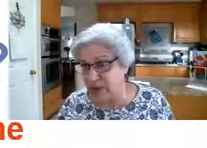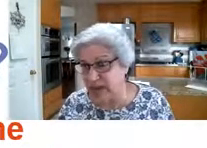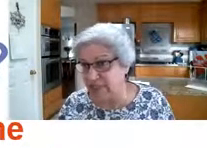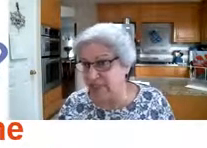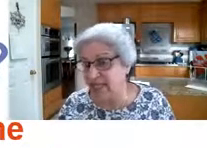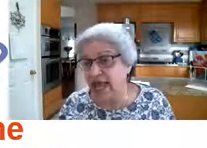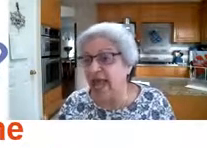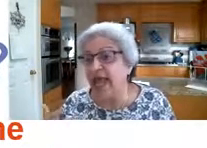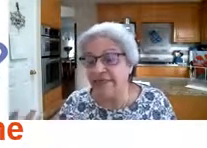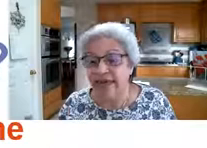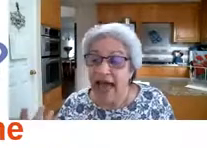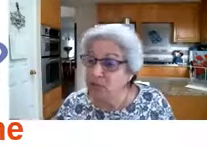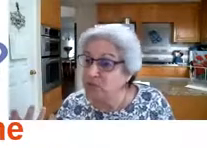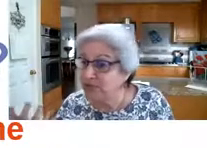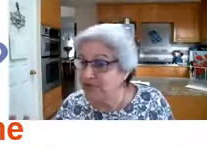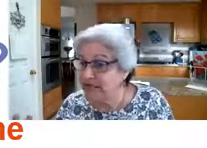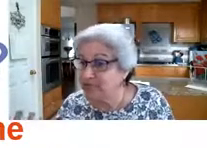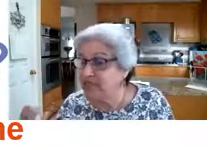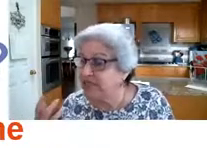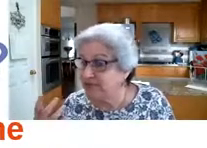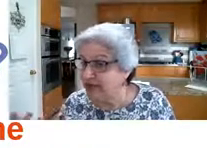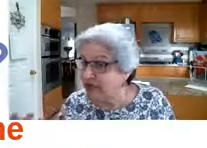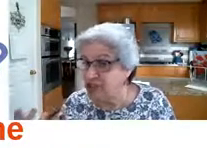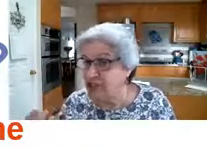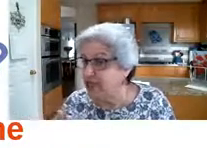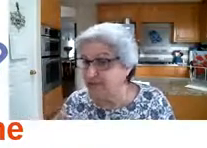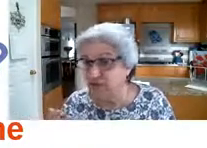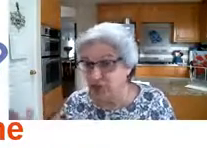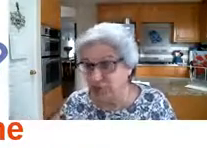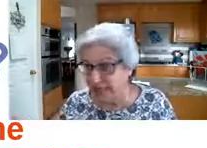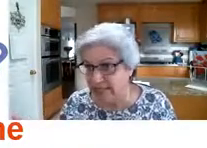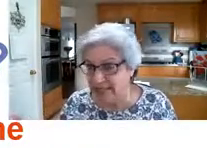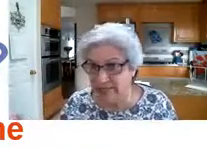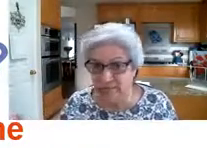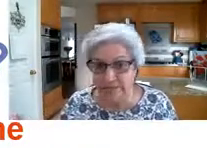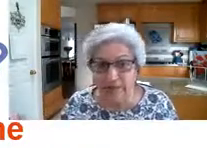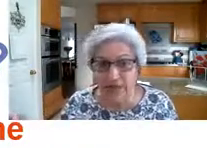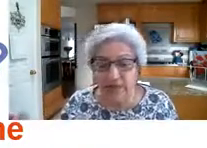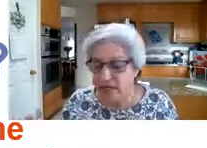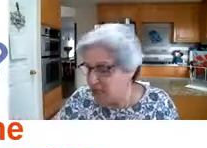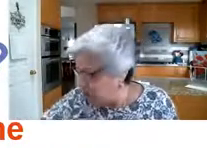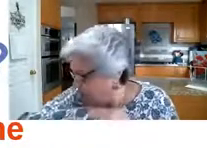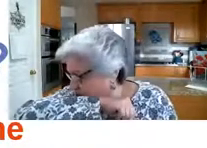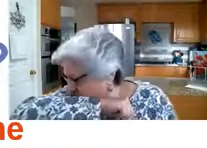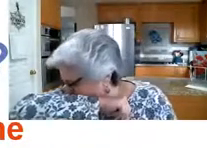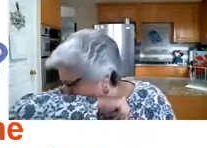antibody response, and that would prevent infection in the first place.